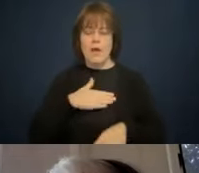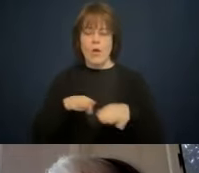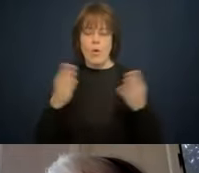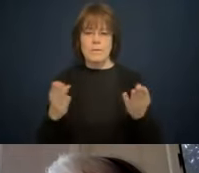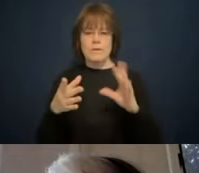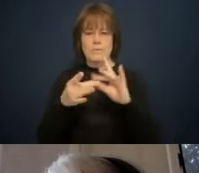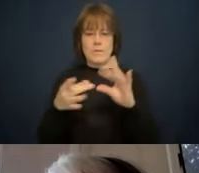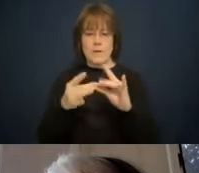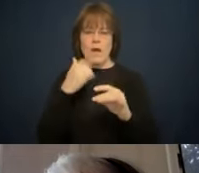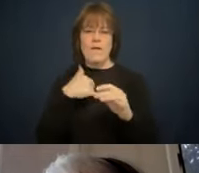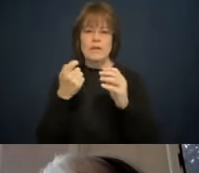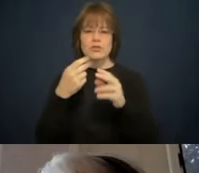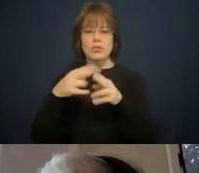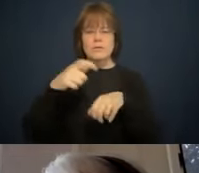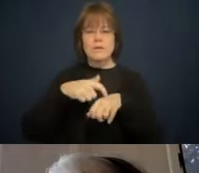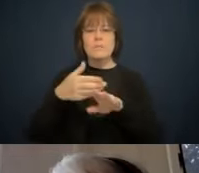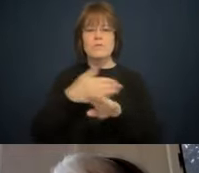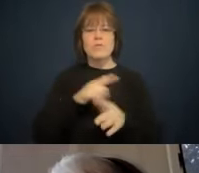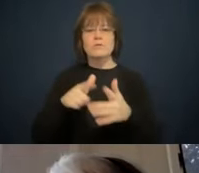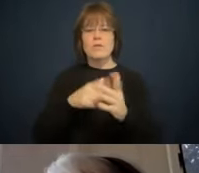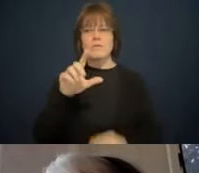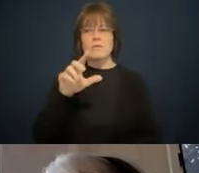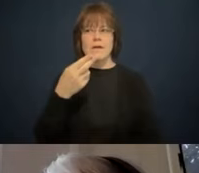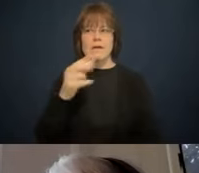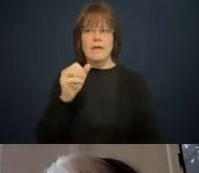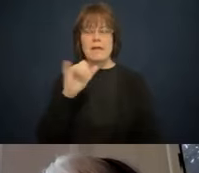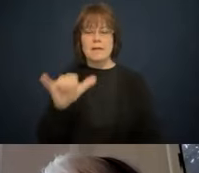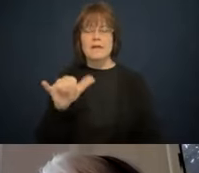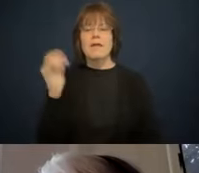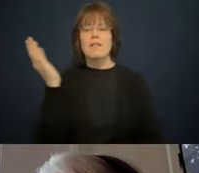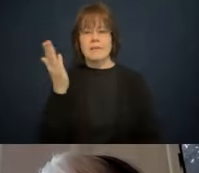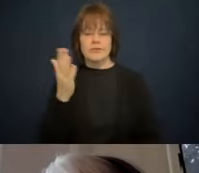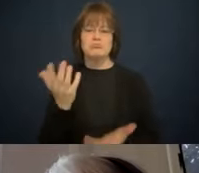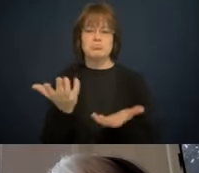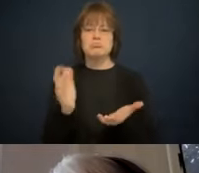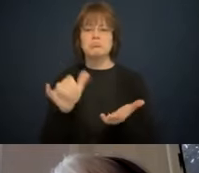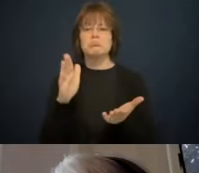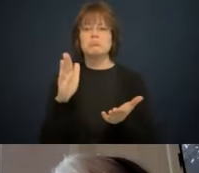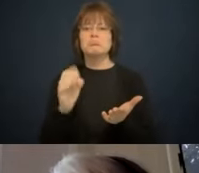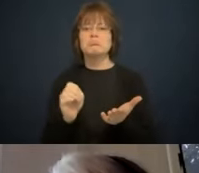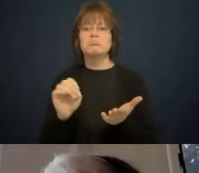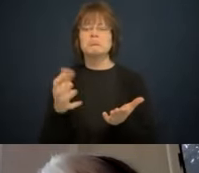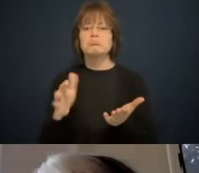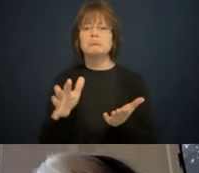remarks before we move on to the Haney lecture. So we can treat that as a kind of an